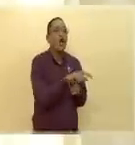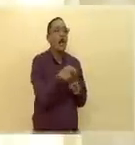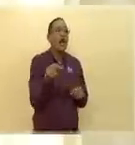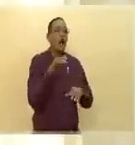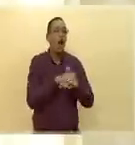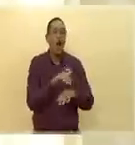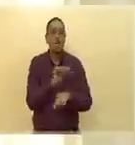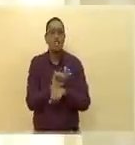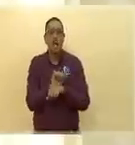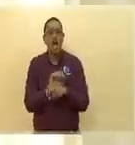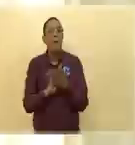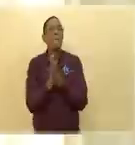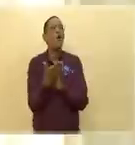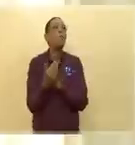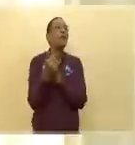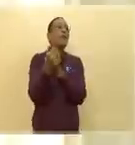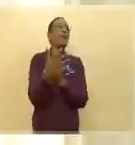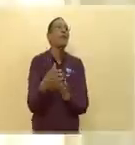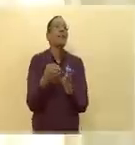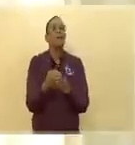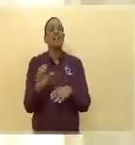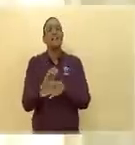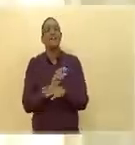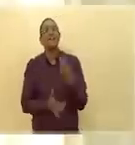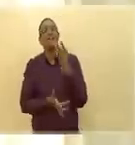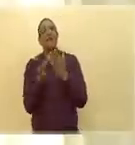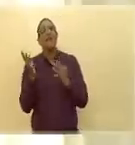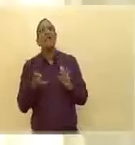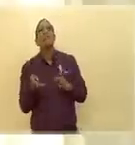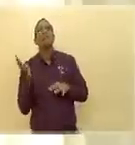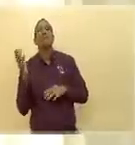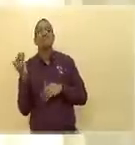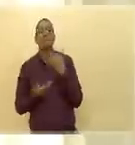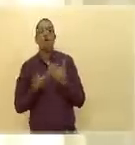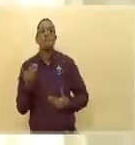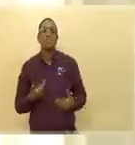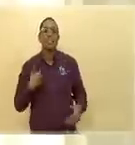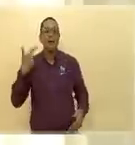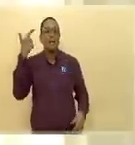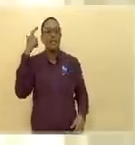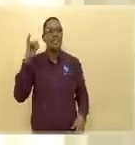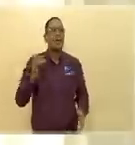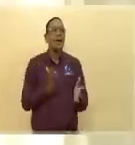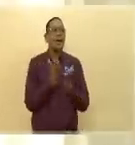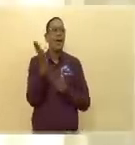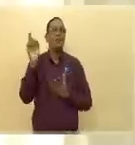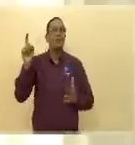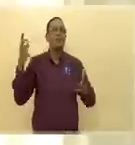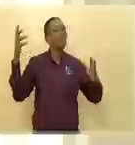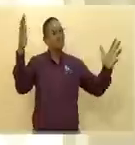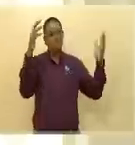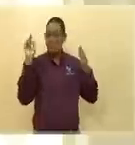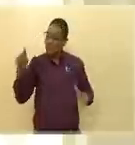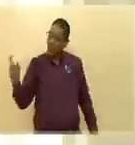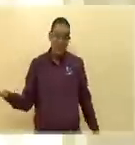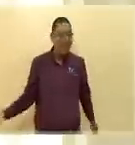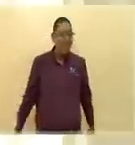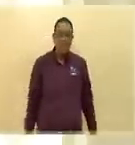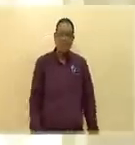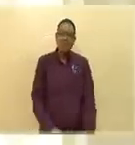job to become leaders in the digitization process. I think that element deserves a big round of